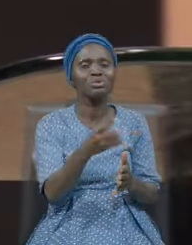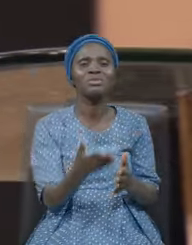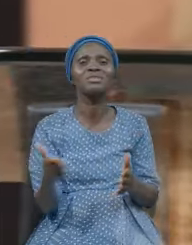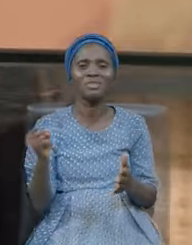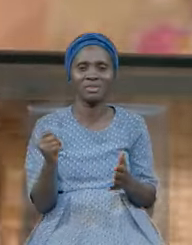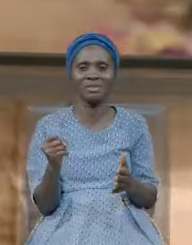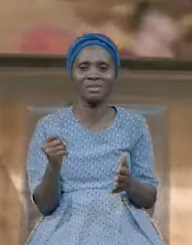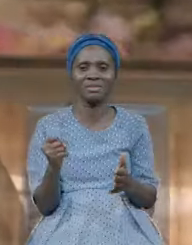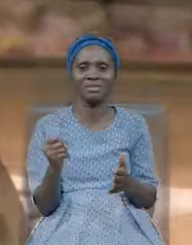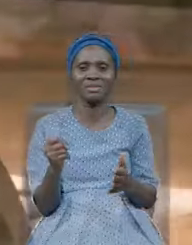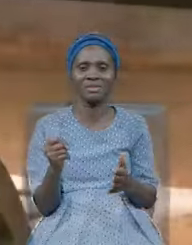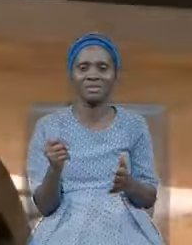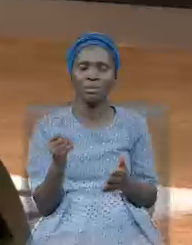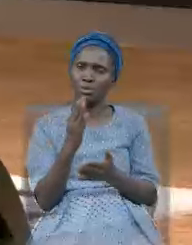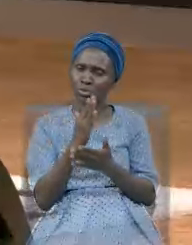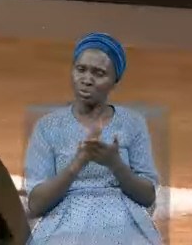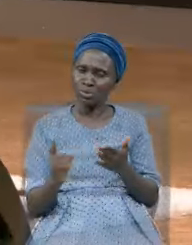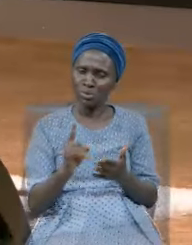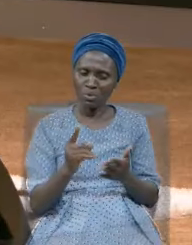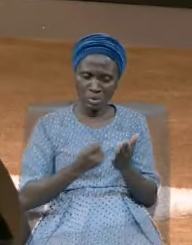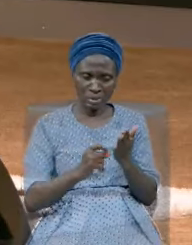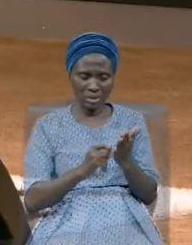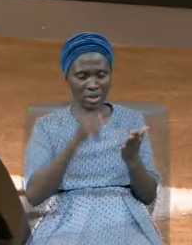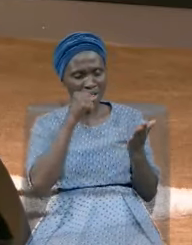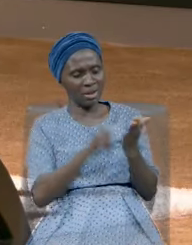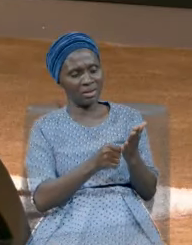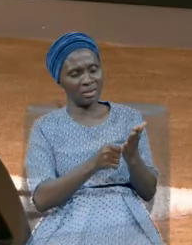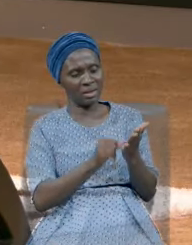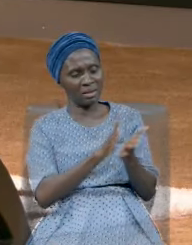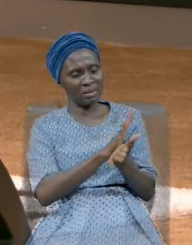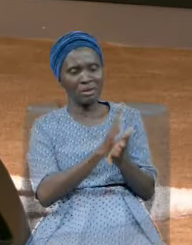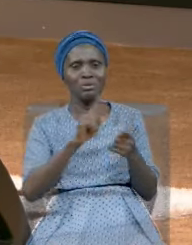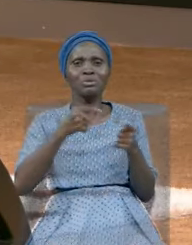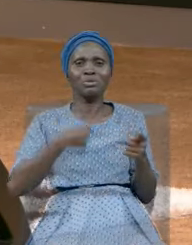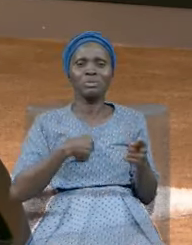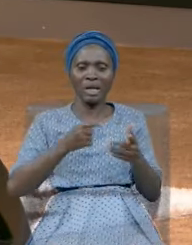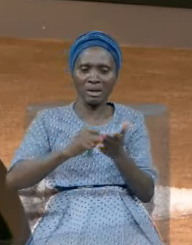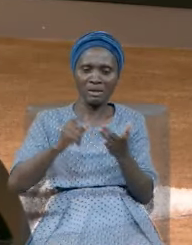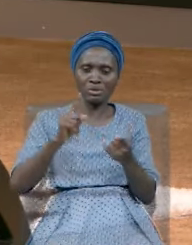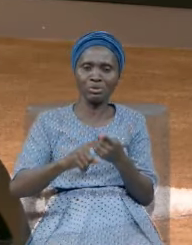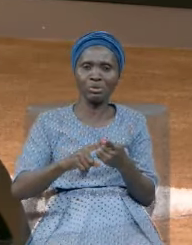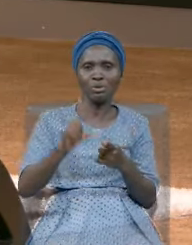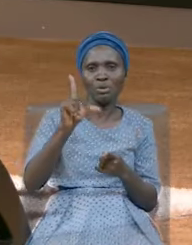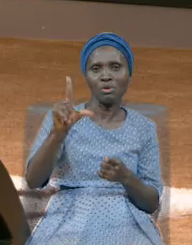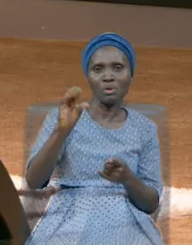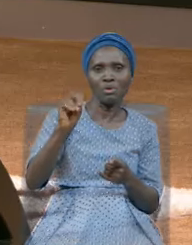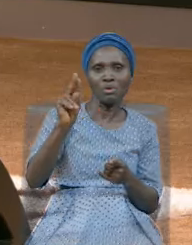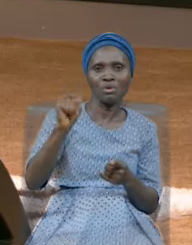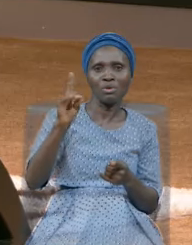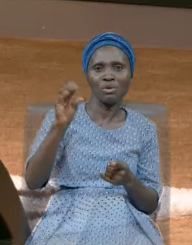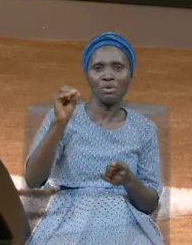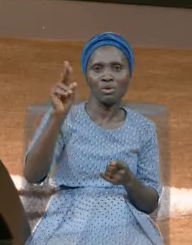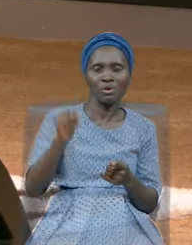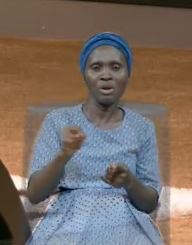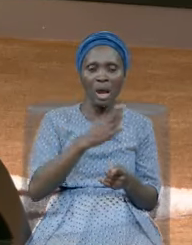And somebody wrote a letter to me, and he wrote it to London, and he used the address of